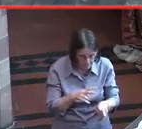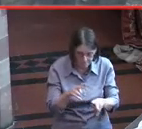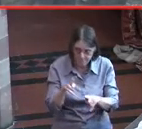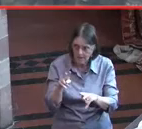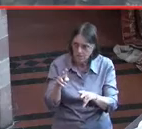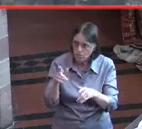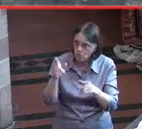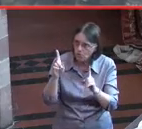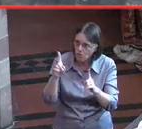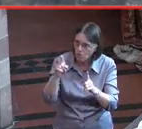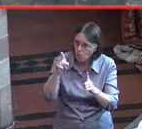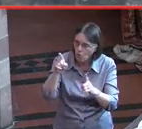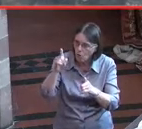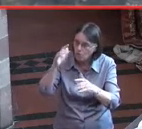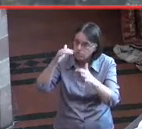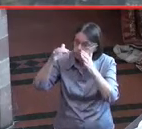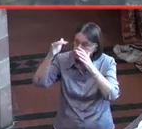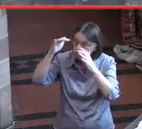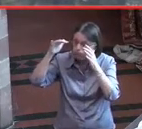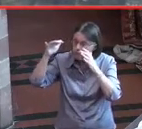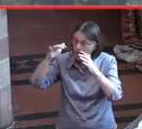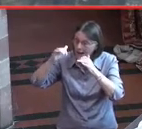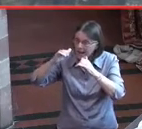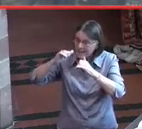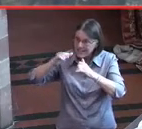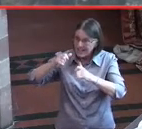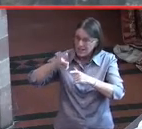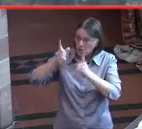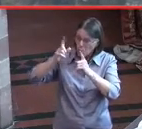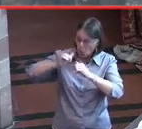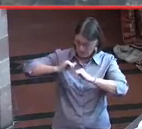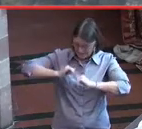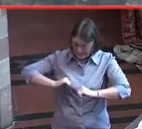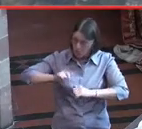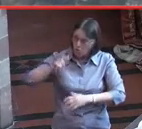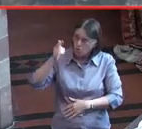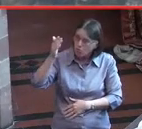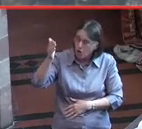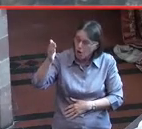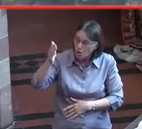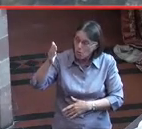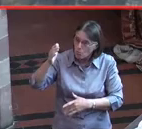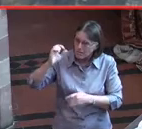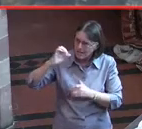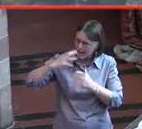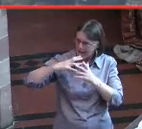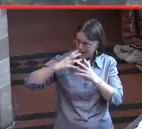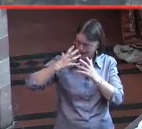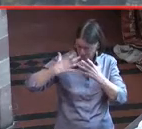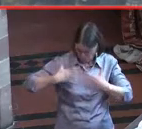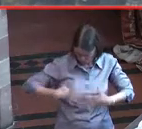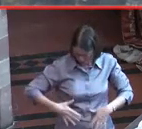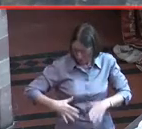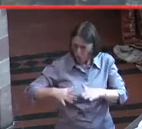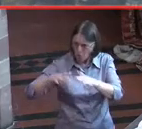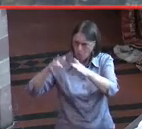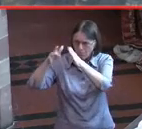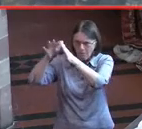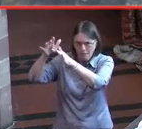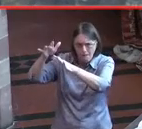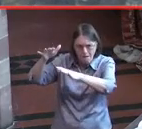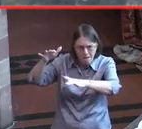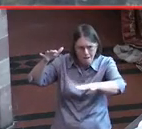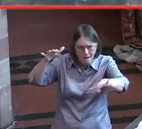lofty, and the hem of his robe filled the temple. Seraphs were in attendance above